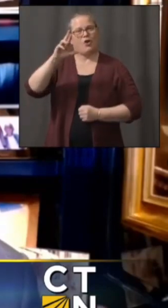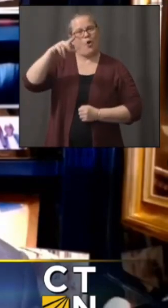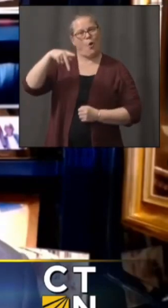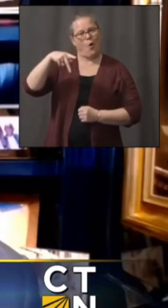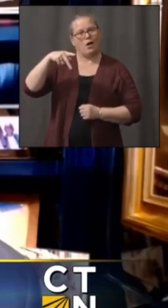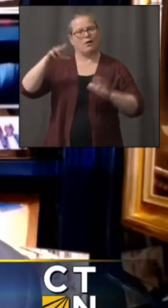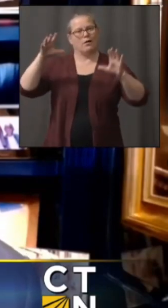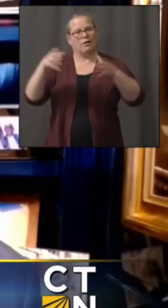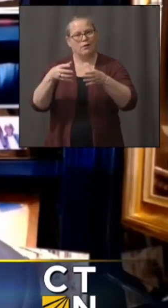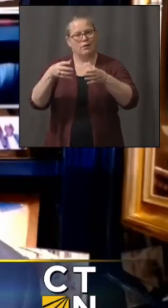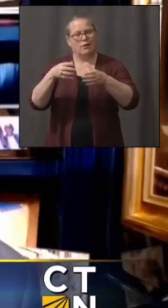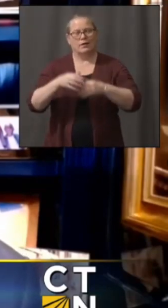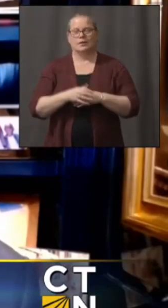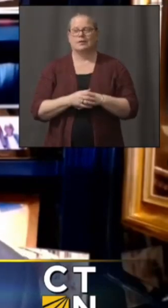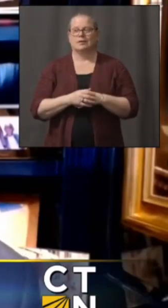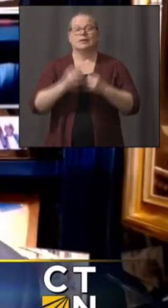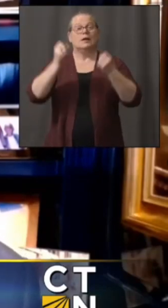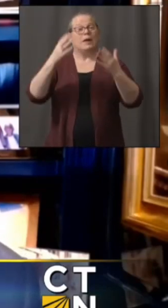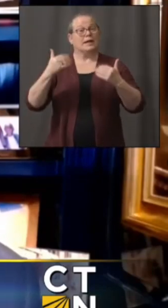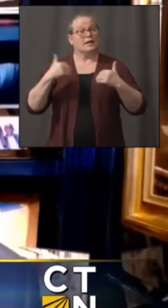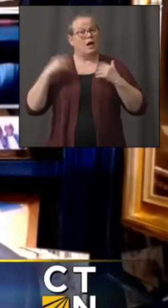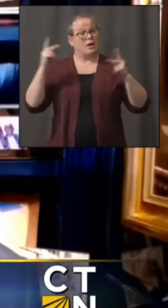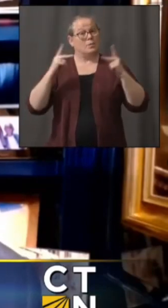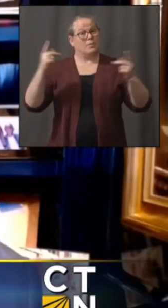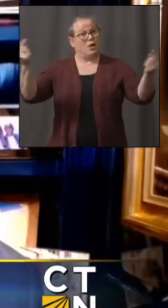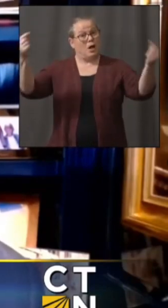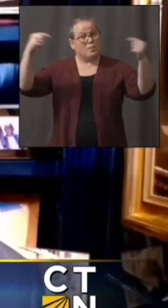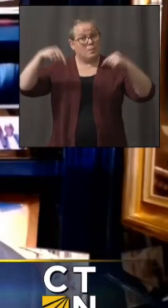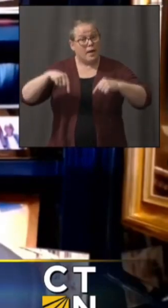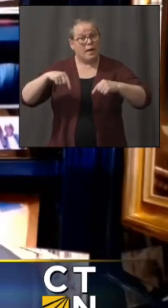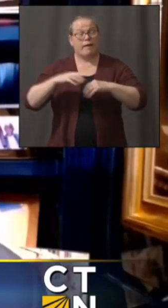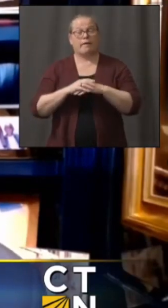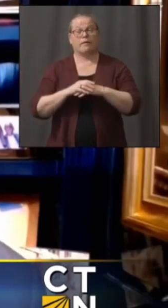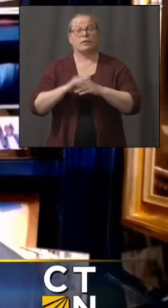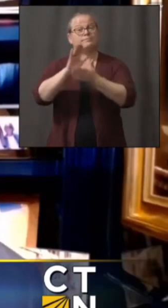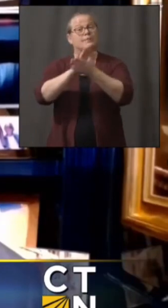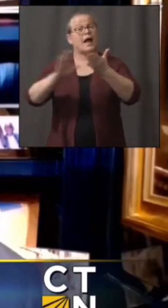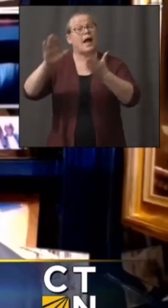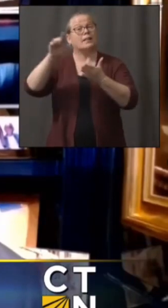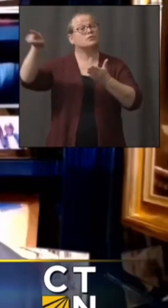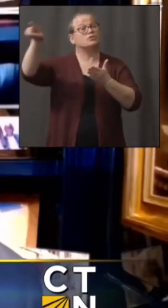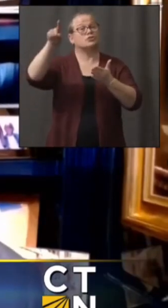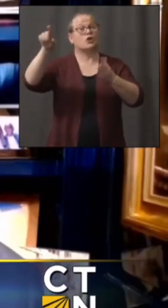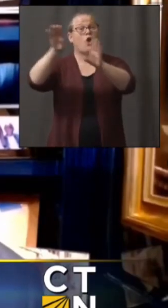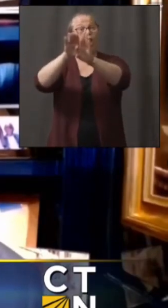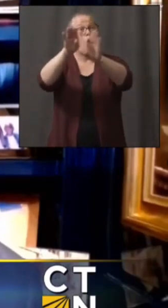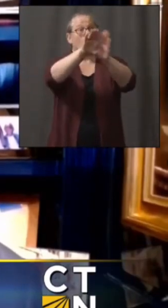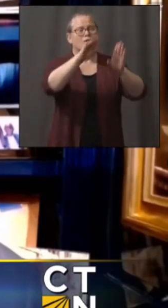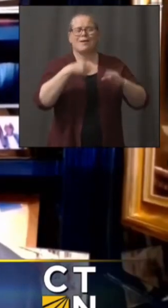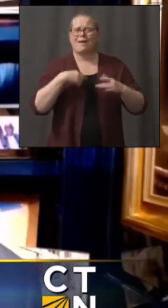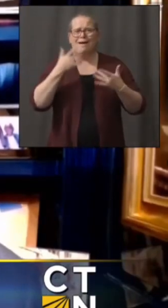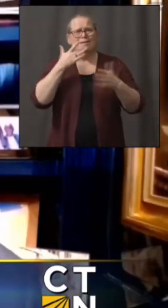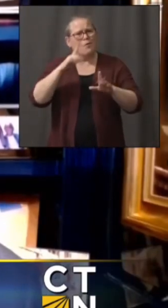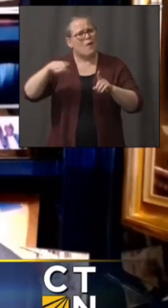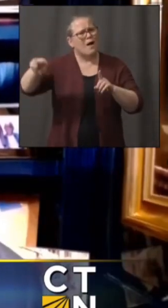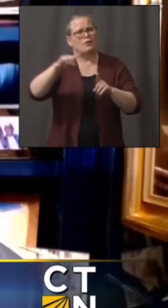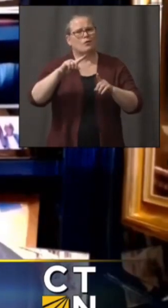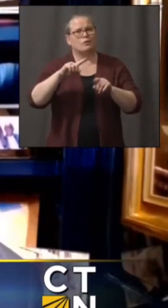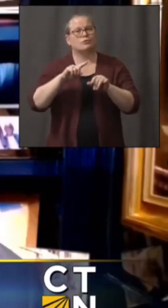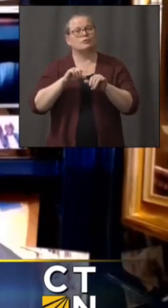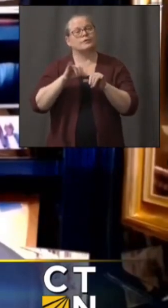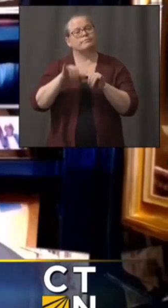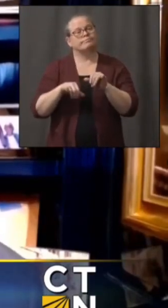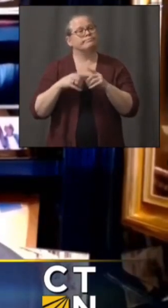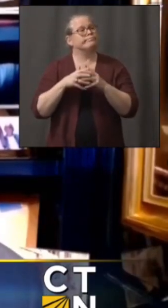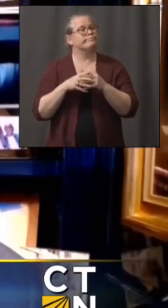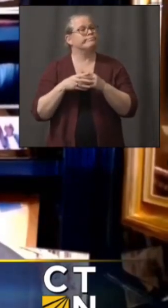coming back. Colleges are closing down. And I don't want you just sitting around for the next 3 months waiting to see if things get better in February. We